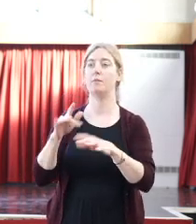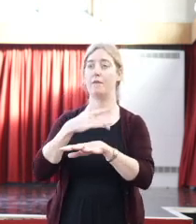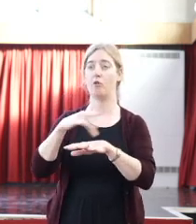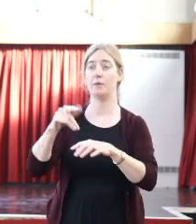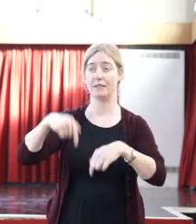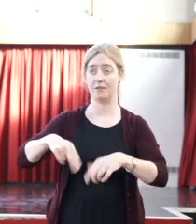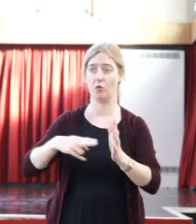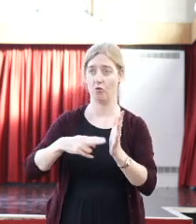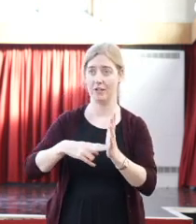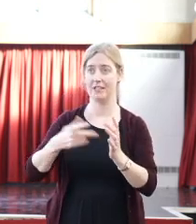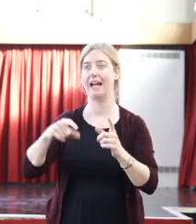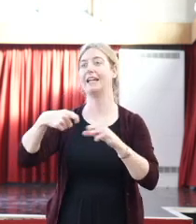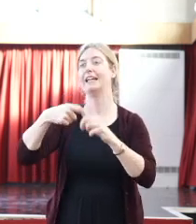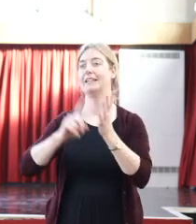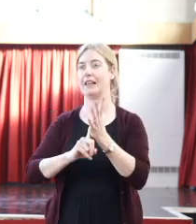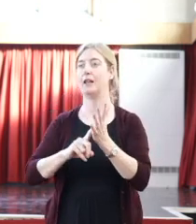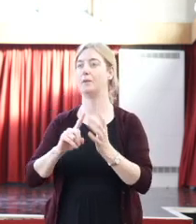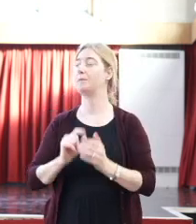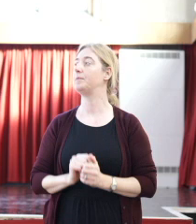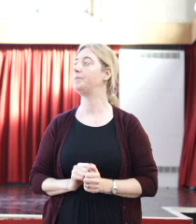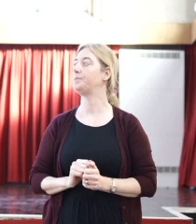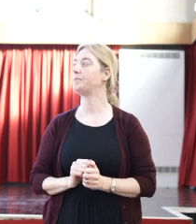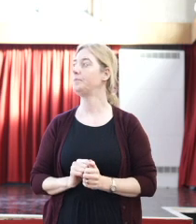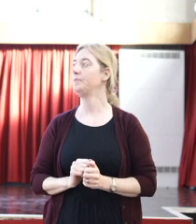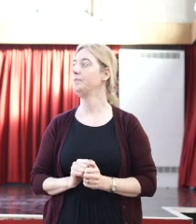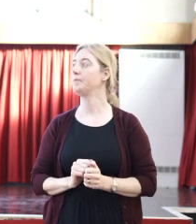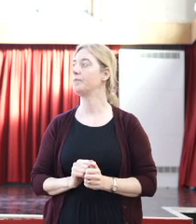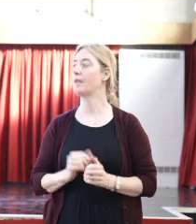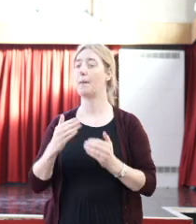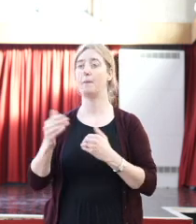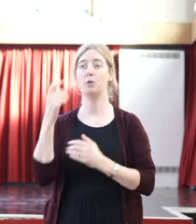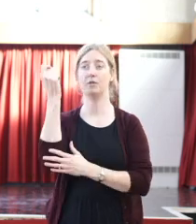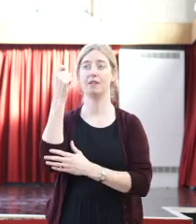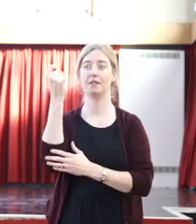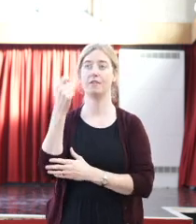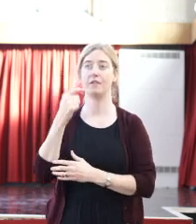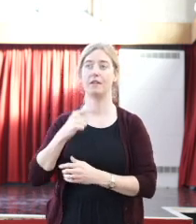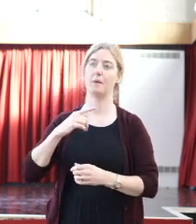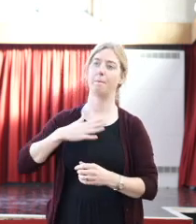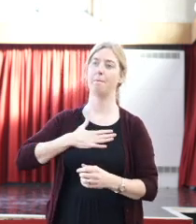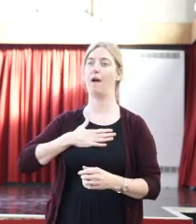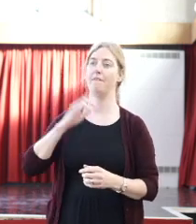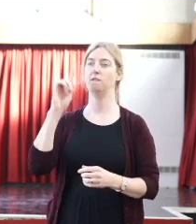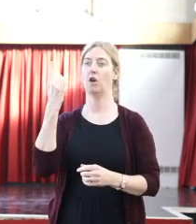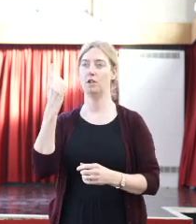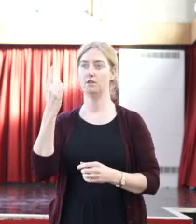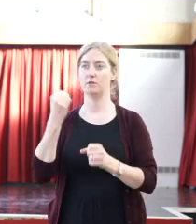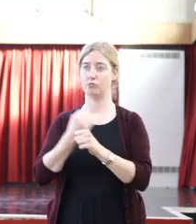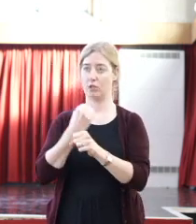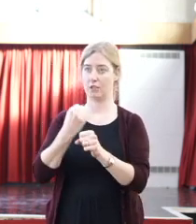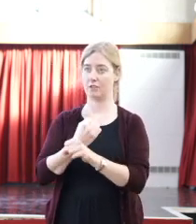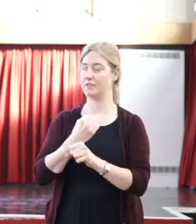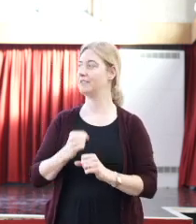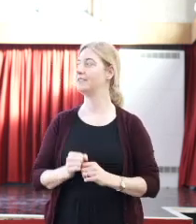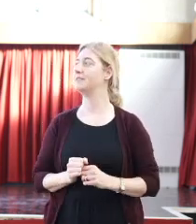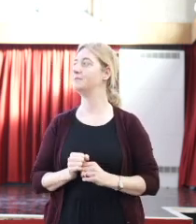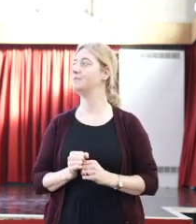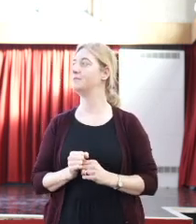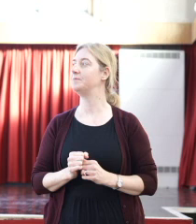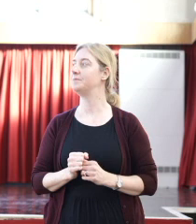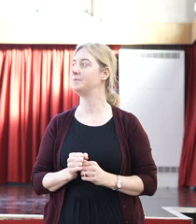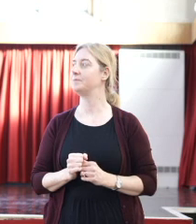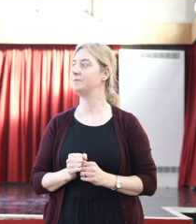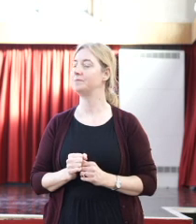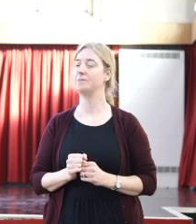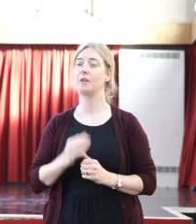Norwich and King's Lynn. Most successfully, my first productions. See what we did, right?